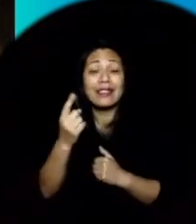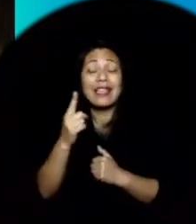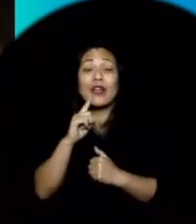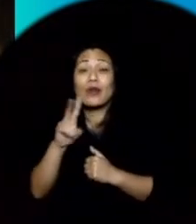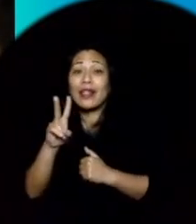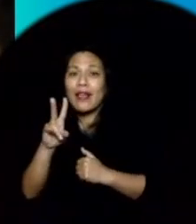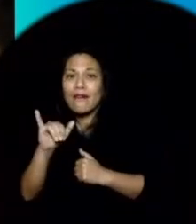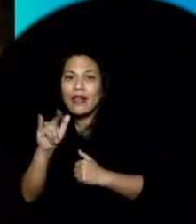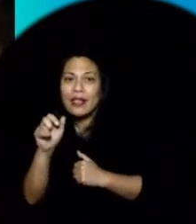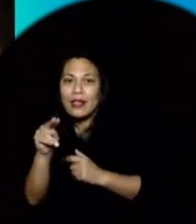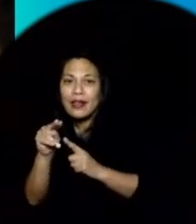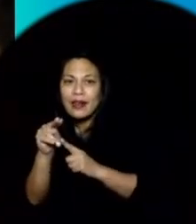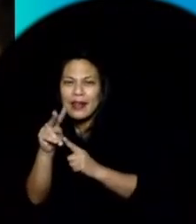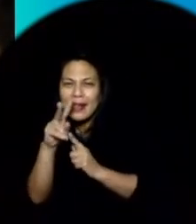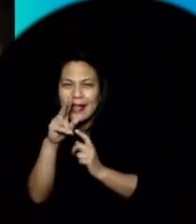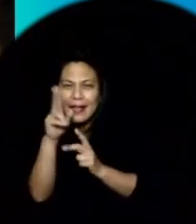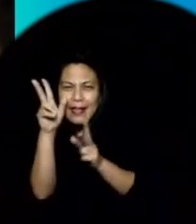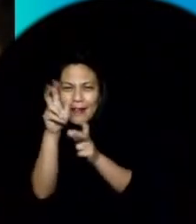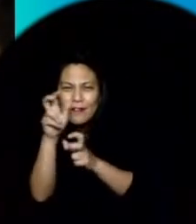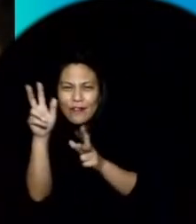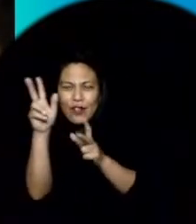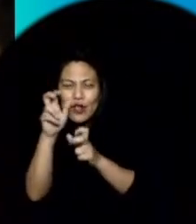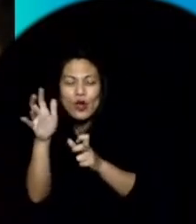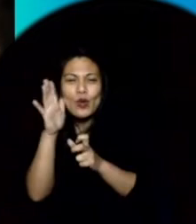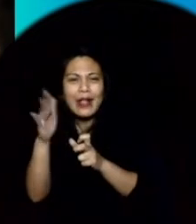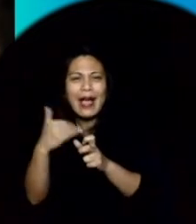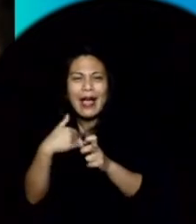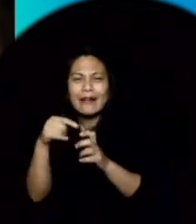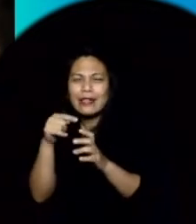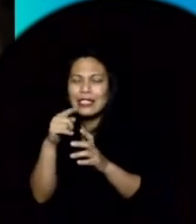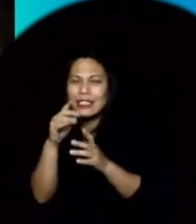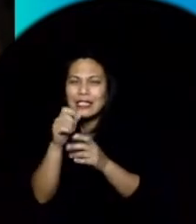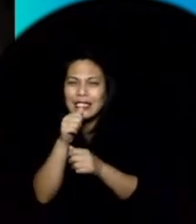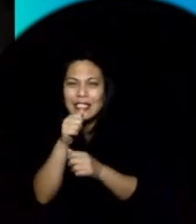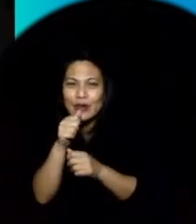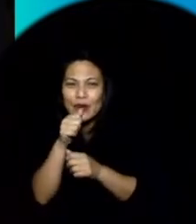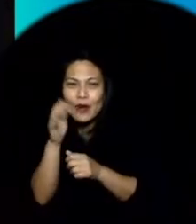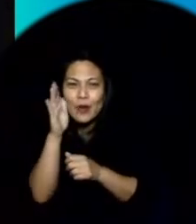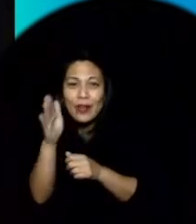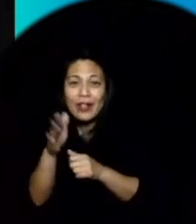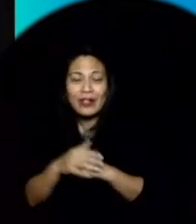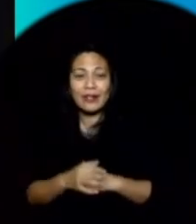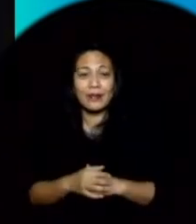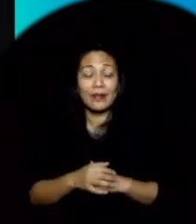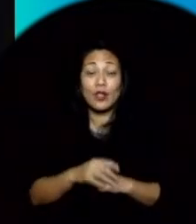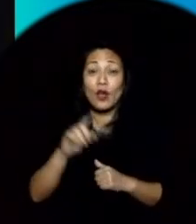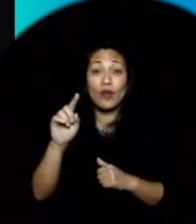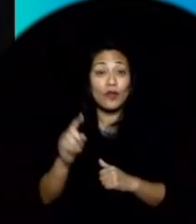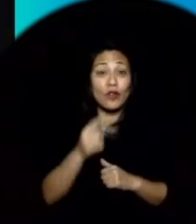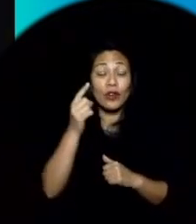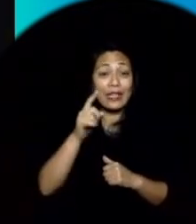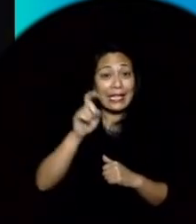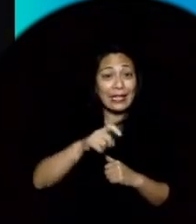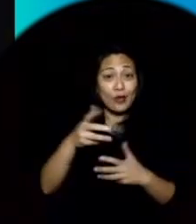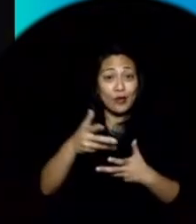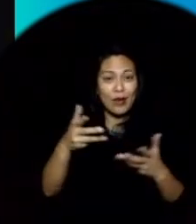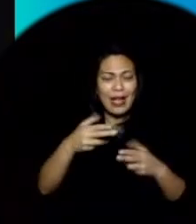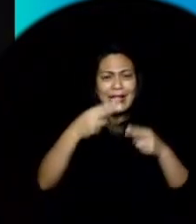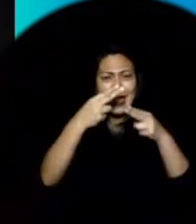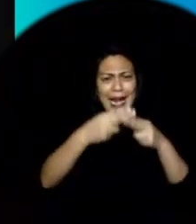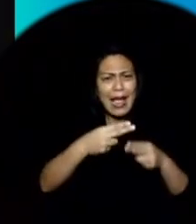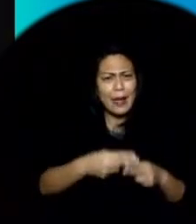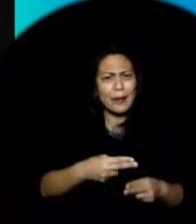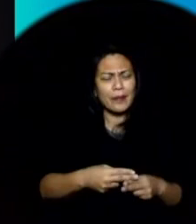the villain will have a deep, dark secret that they will reveal at the end. First thing you need is names for